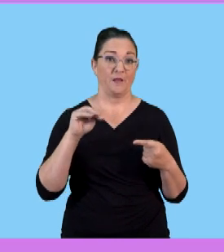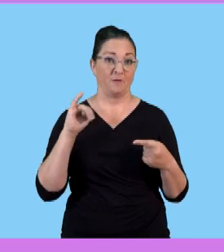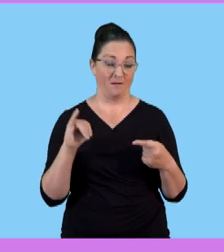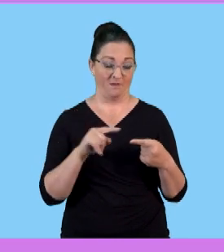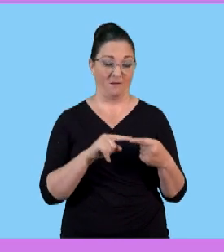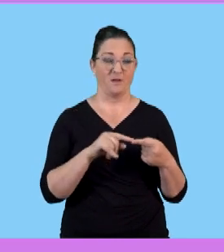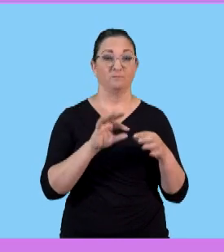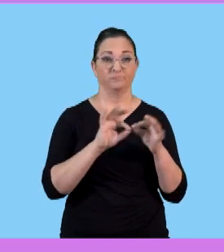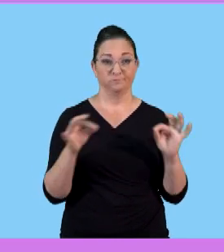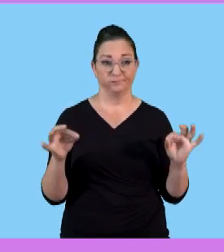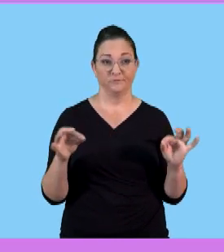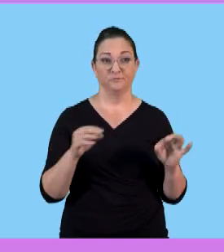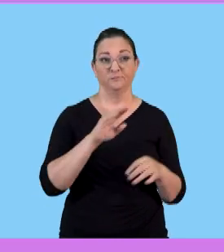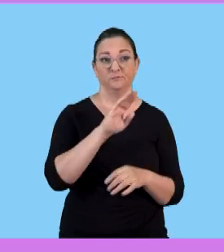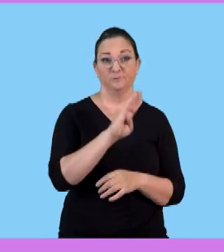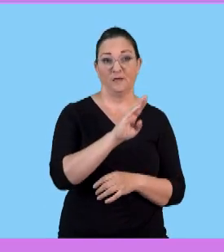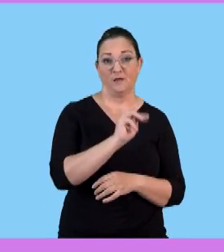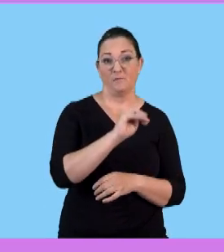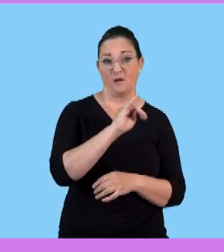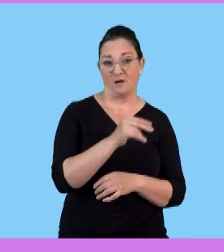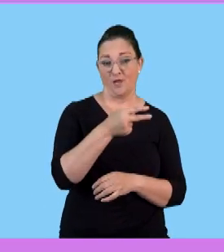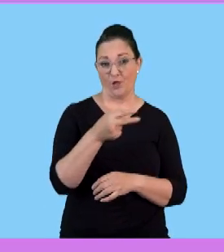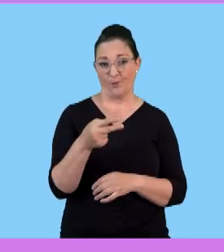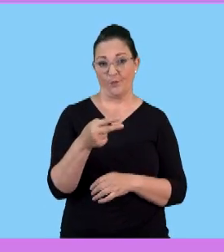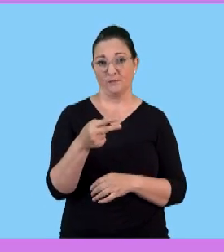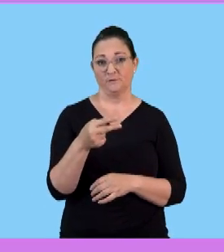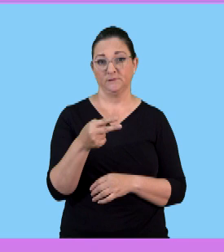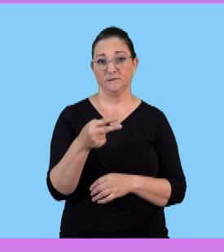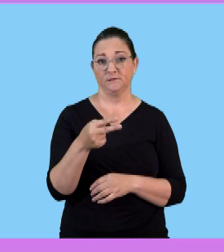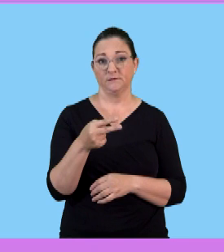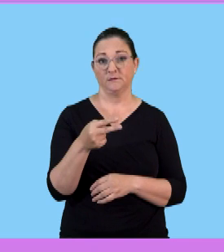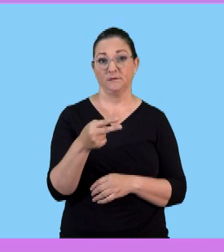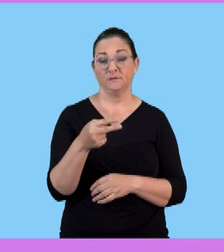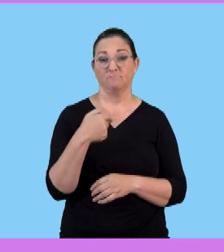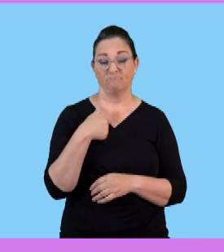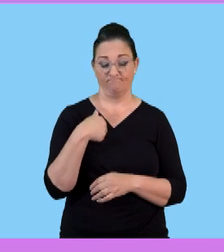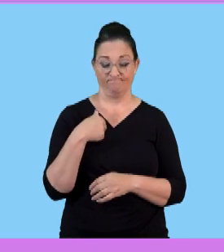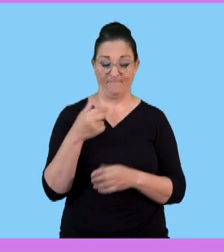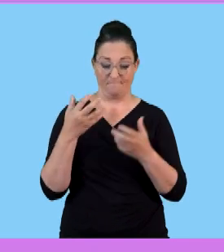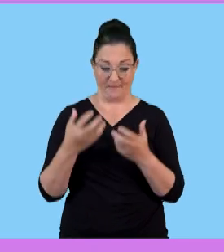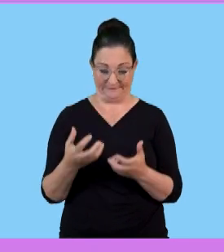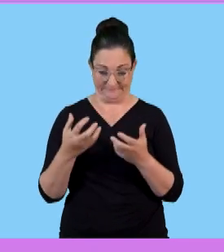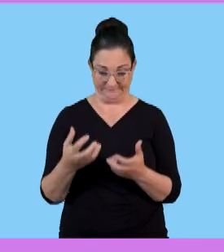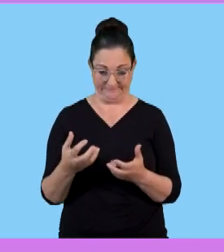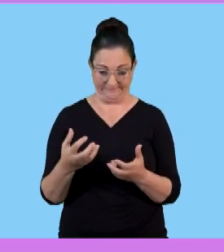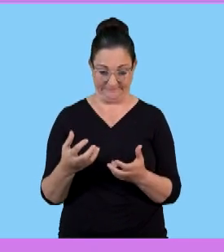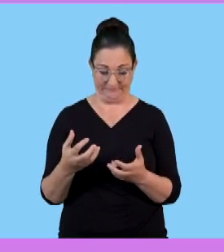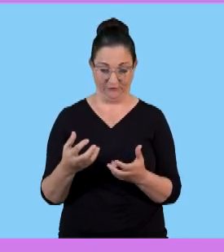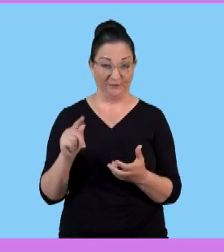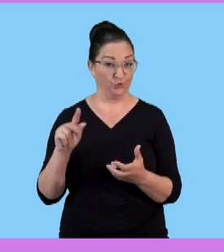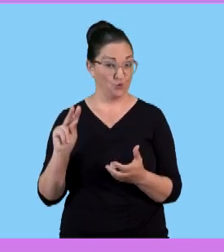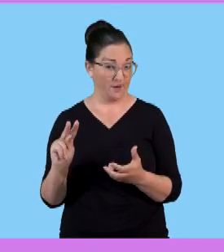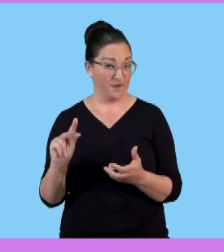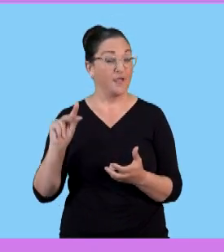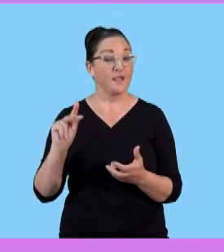indicate body mass index equals to my mass